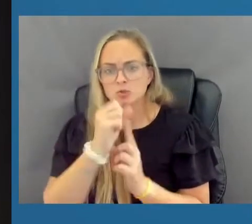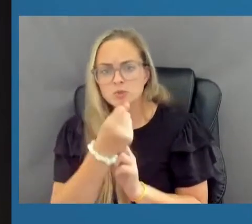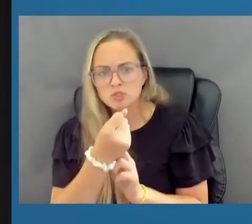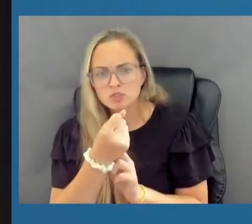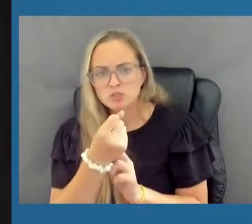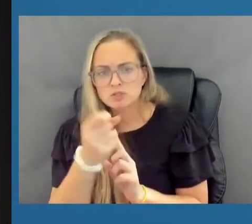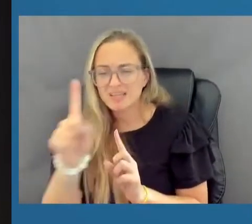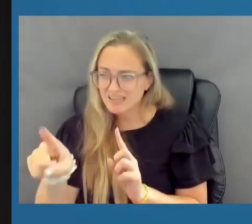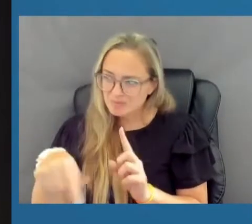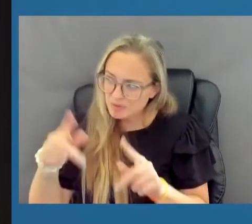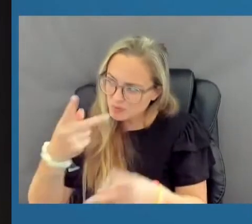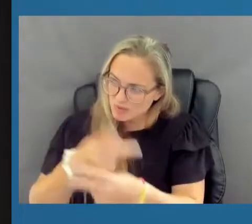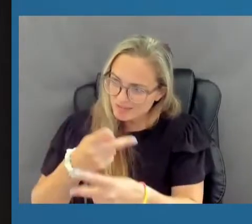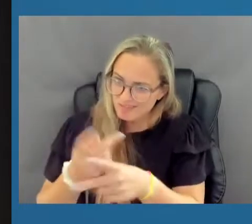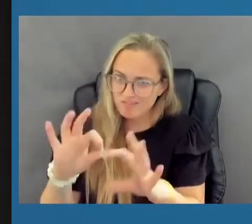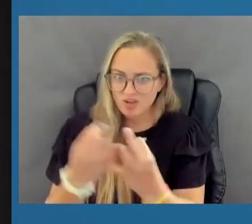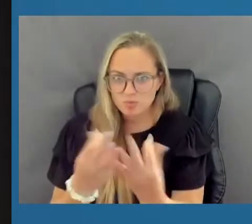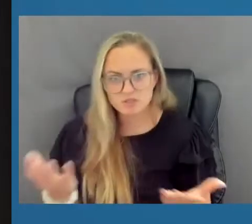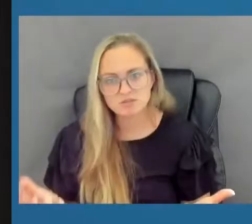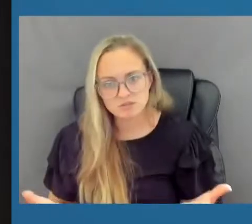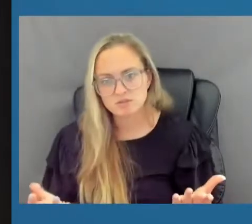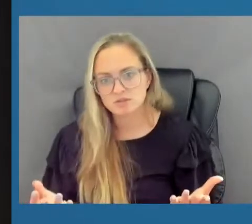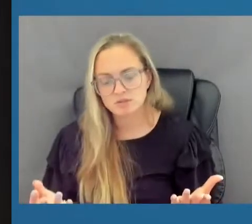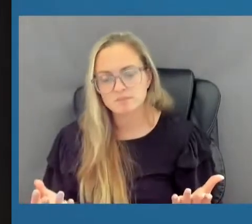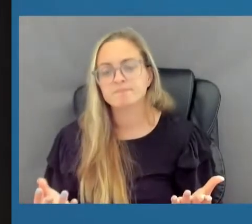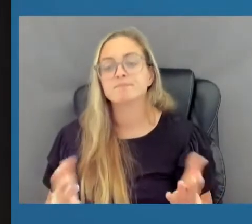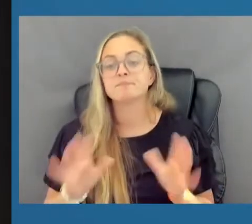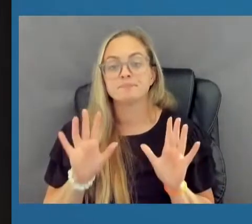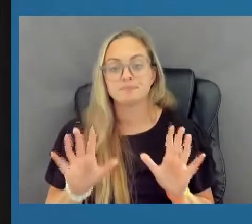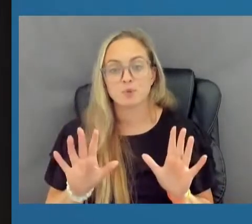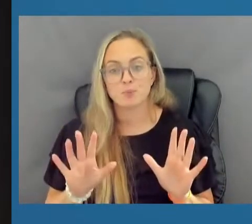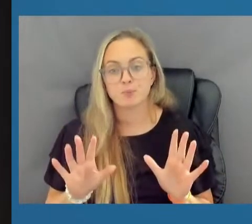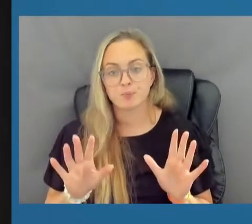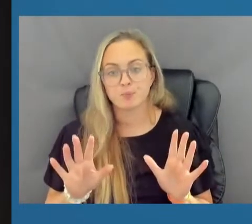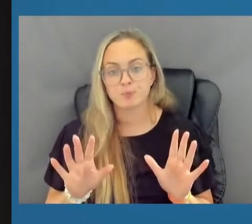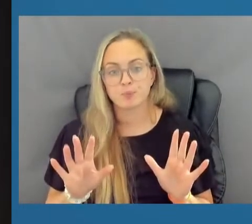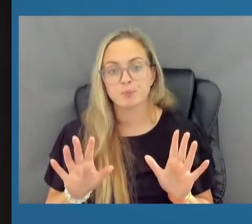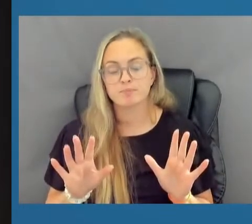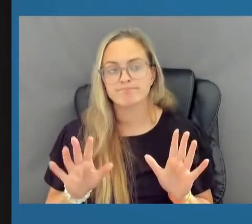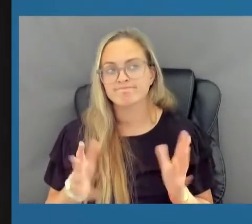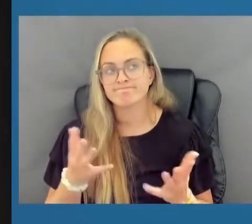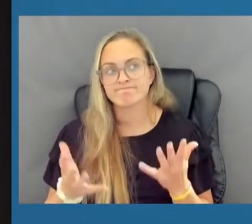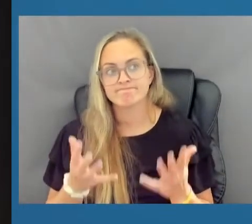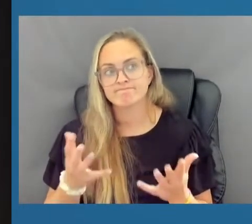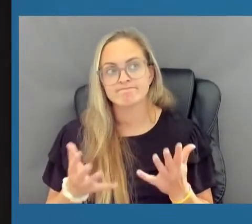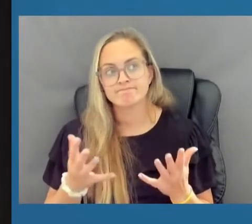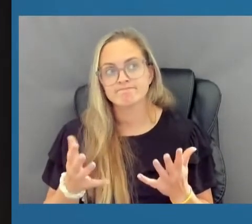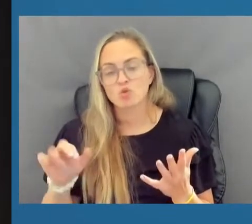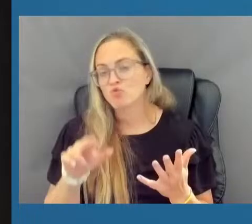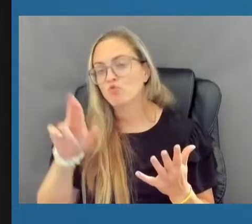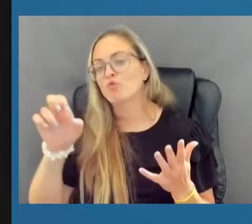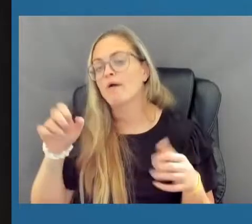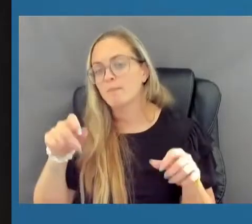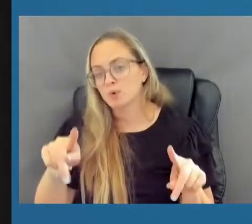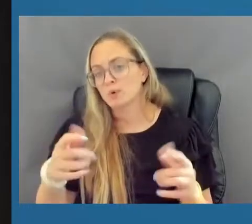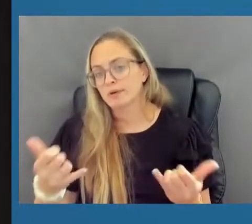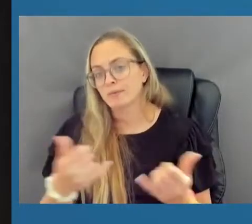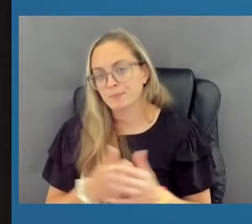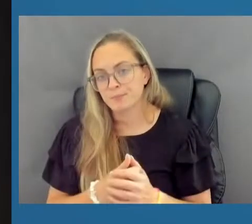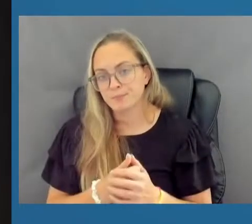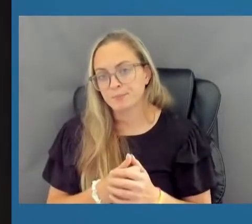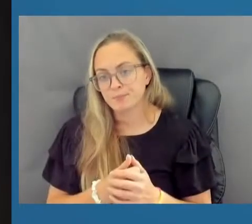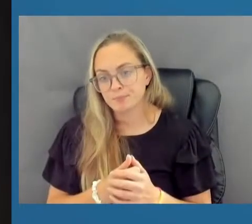take care of their families too. And so this is one of those rare opportunities when we